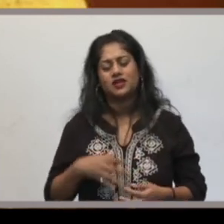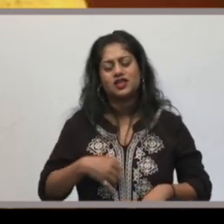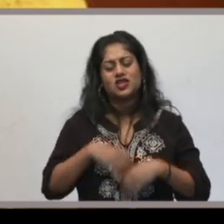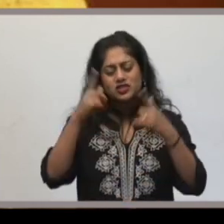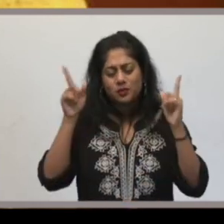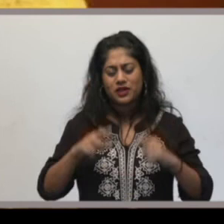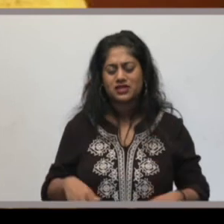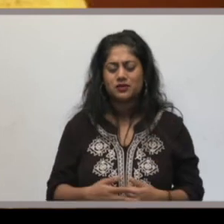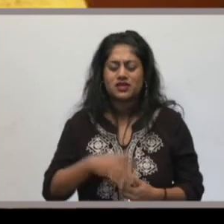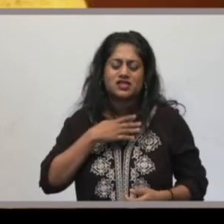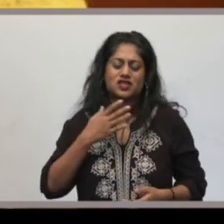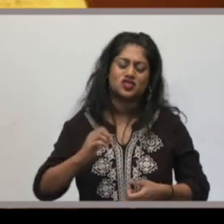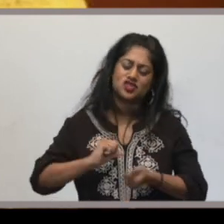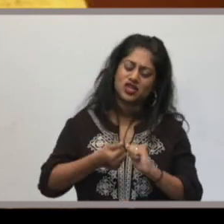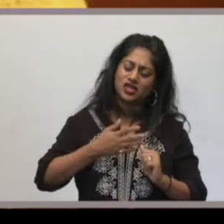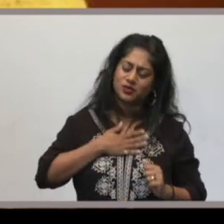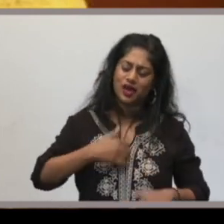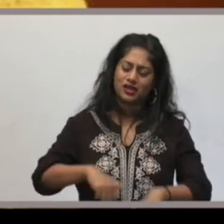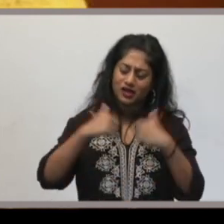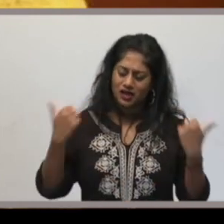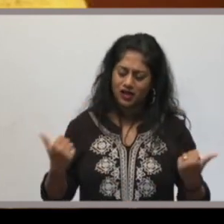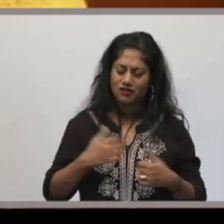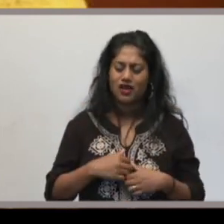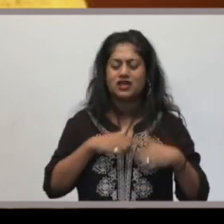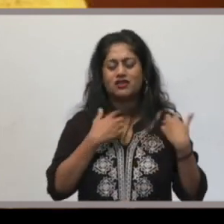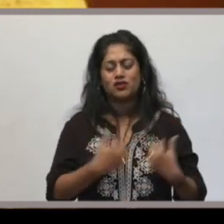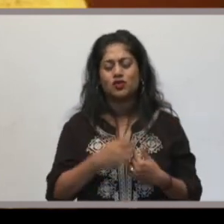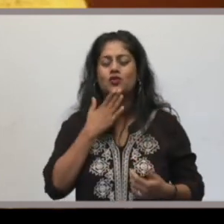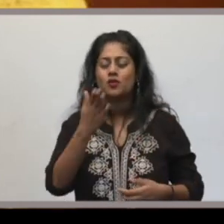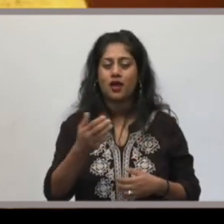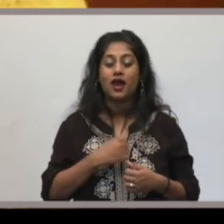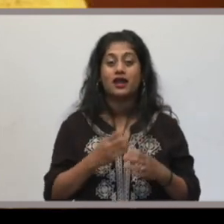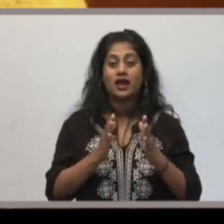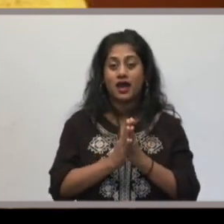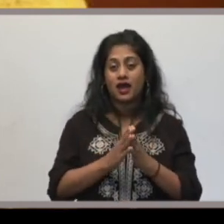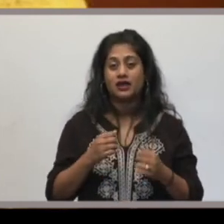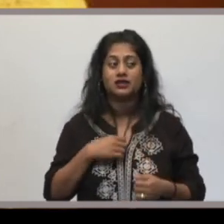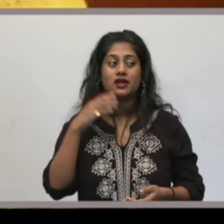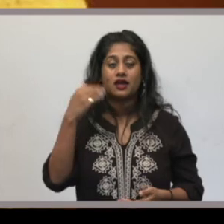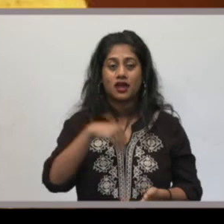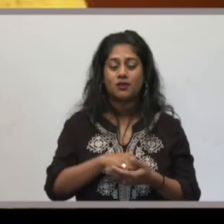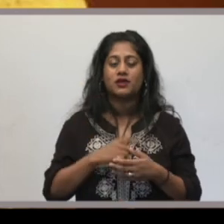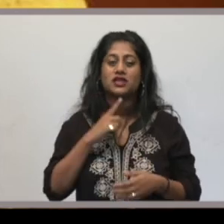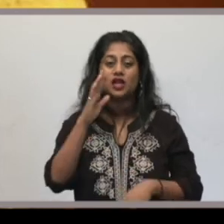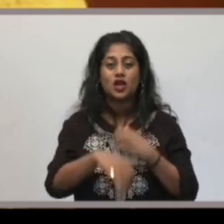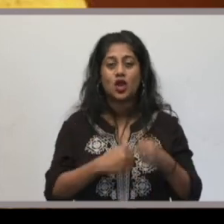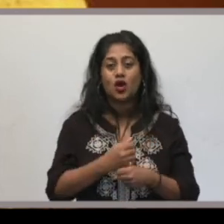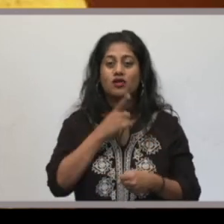being. I open my heart to you. Come and be the Lord of my